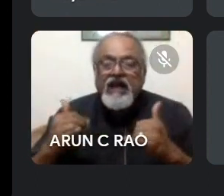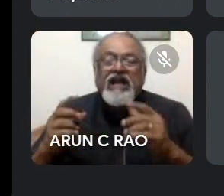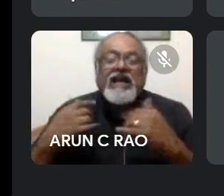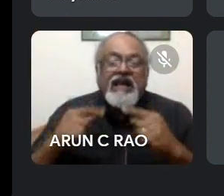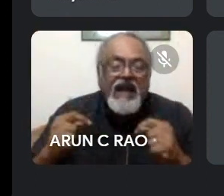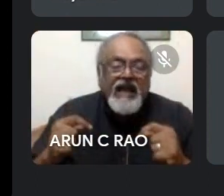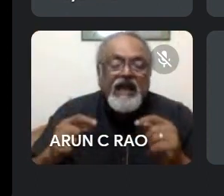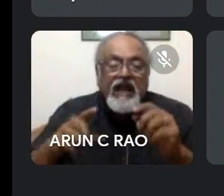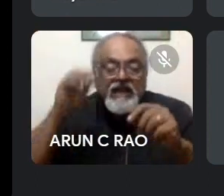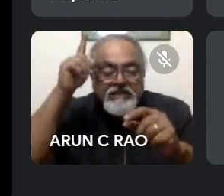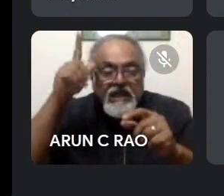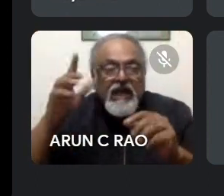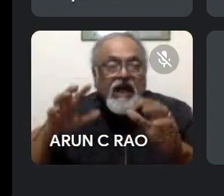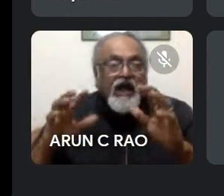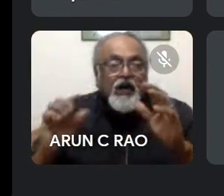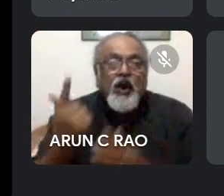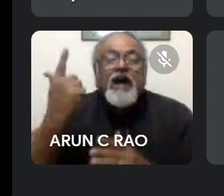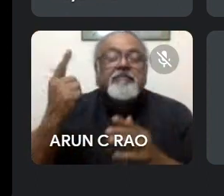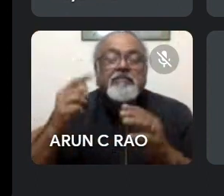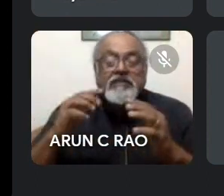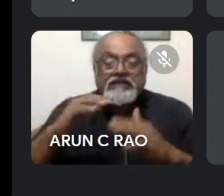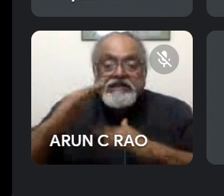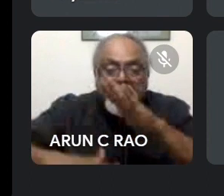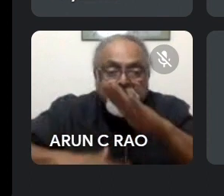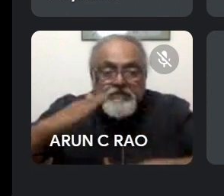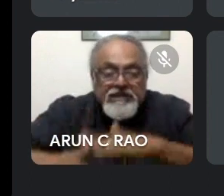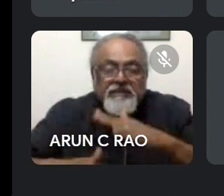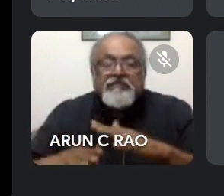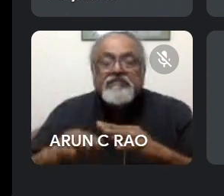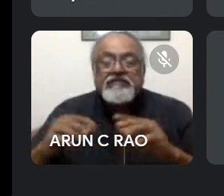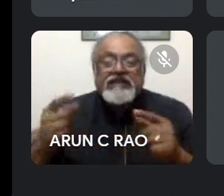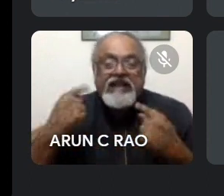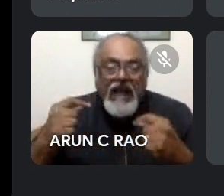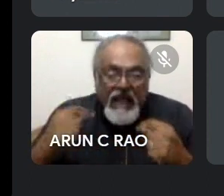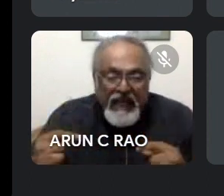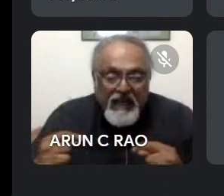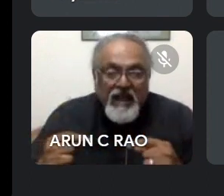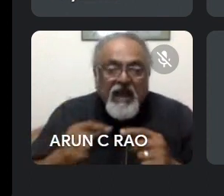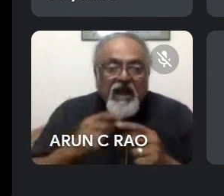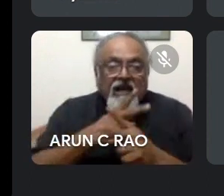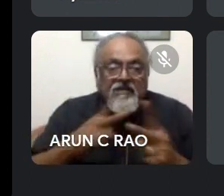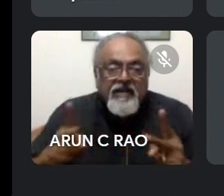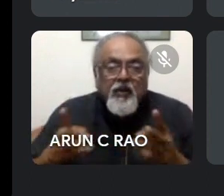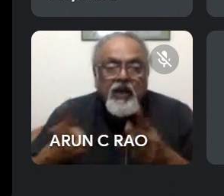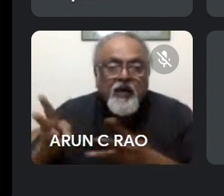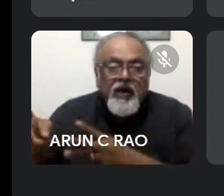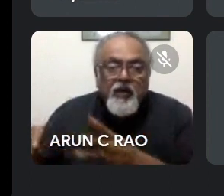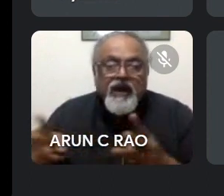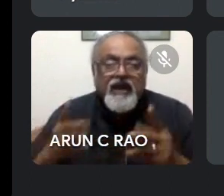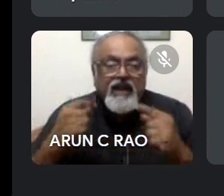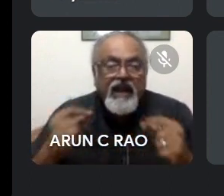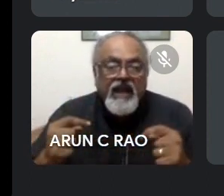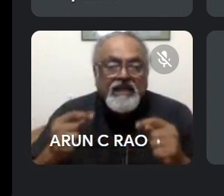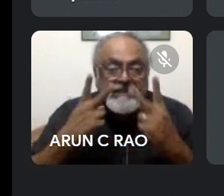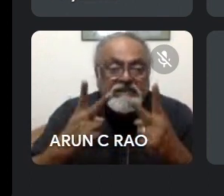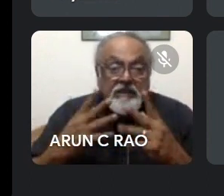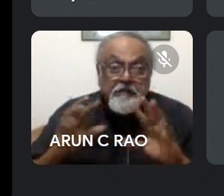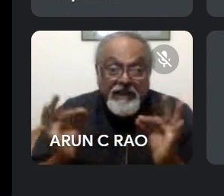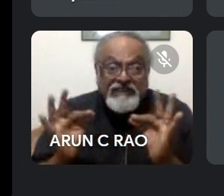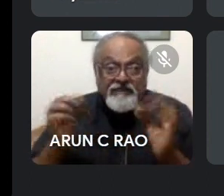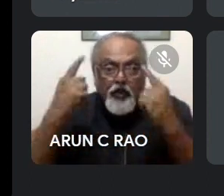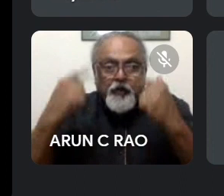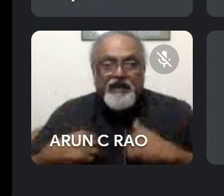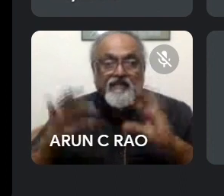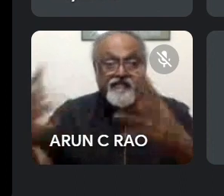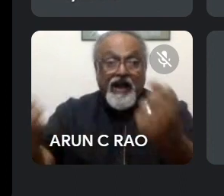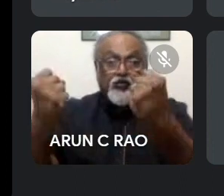to discover, to experiment, to see if you are comfortable or not. That's the first step that, say, parents can definitely step